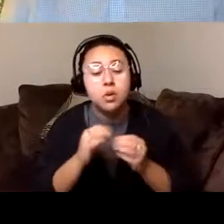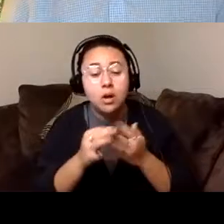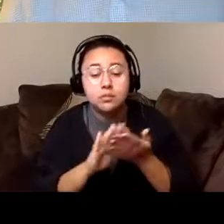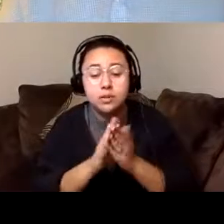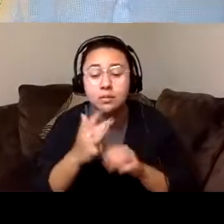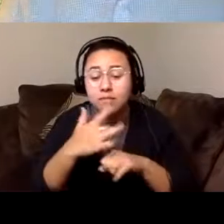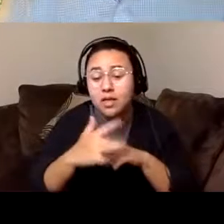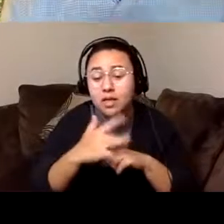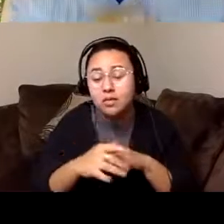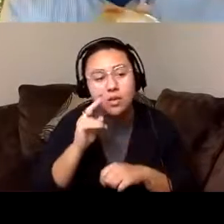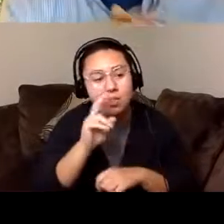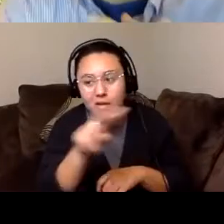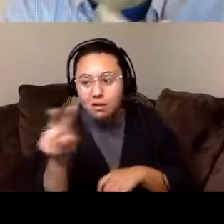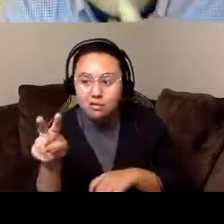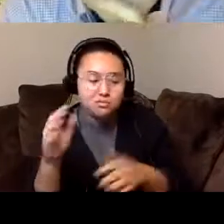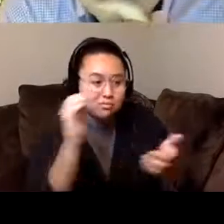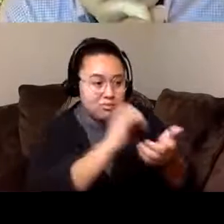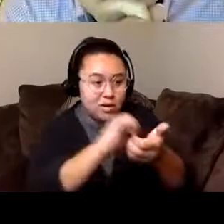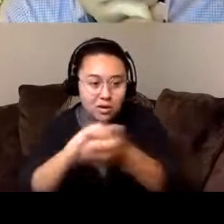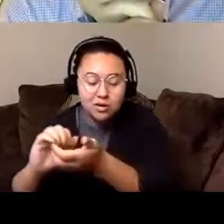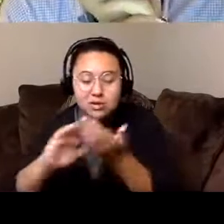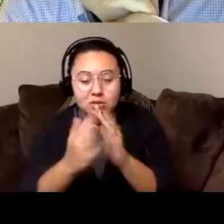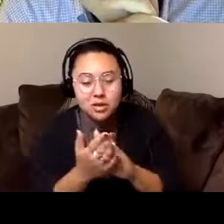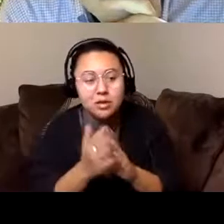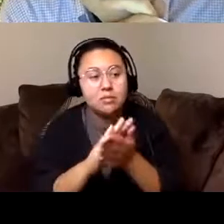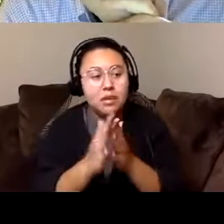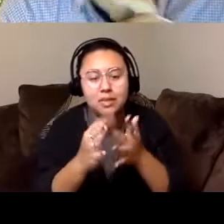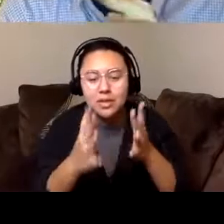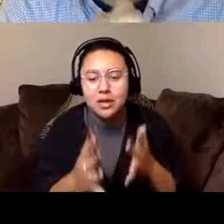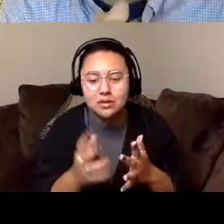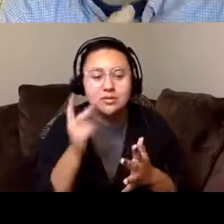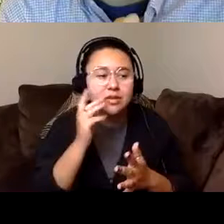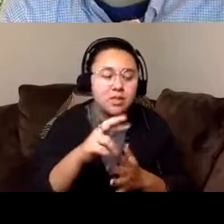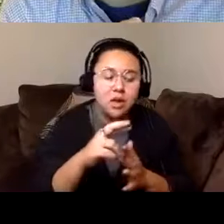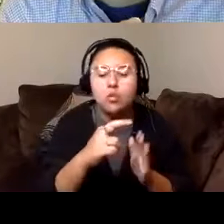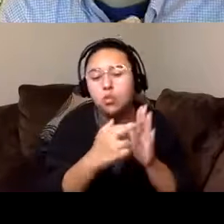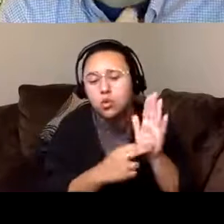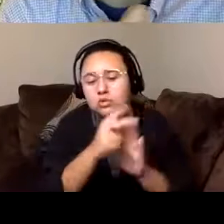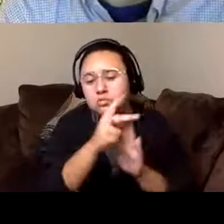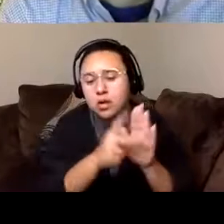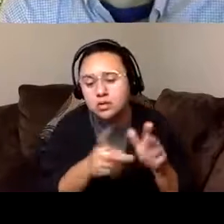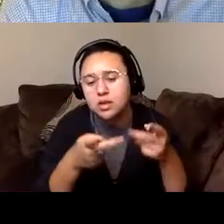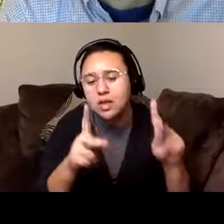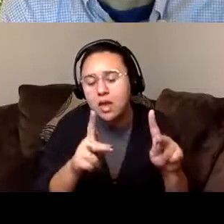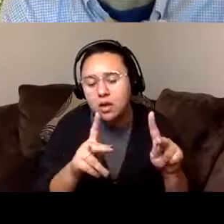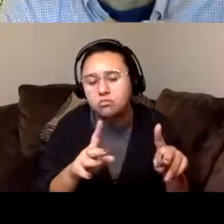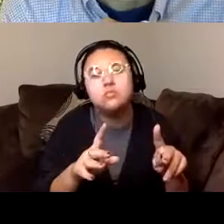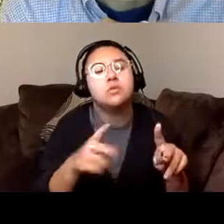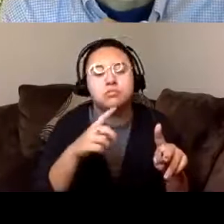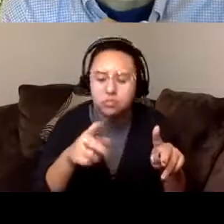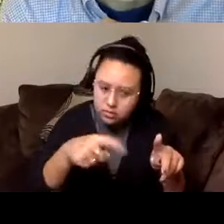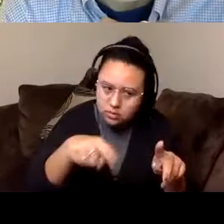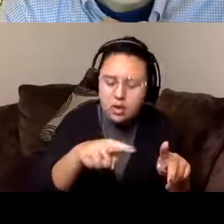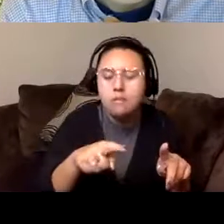for cities as the leaders to make sure that the city regulations and policies allow for the adoption of more options in addition to bikes and